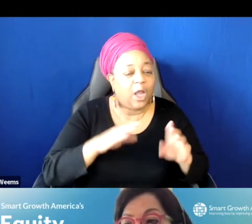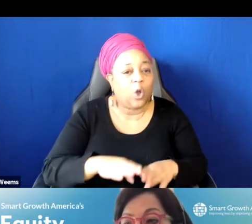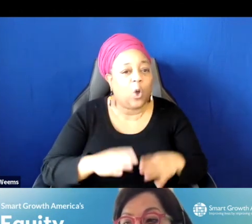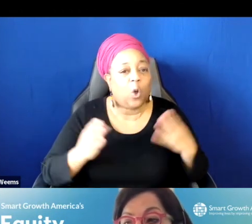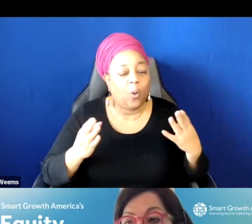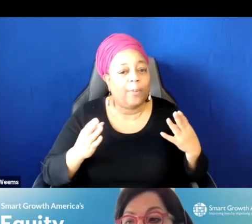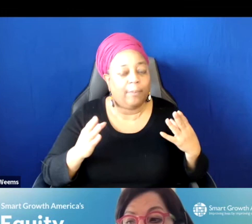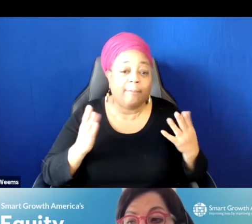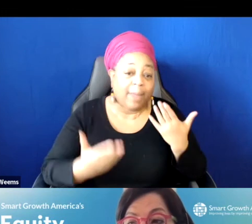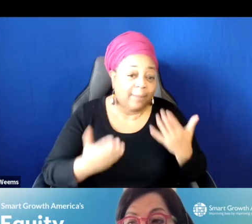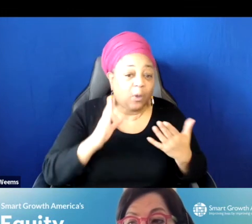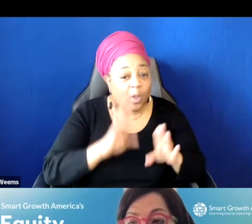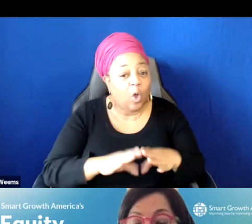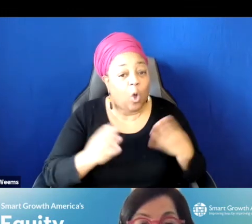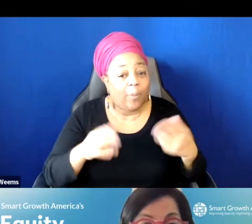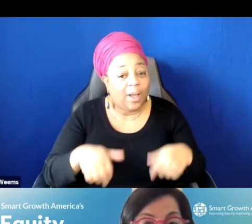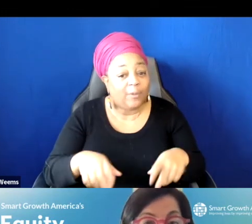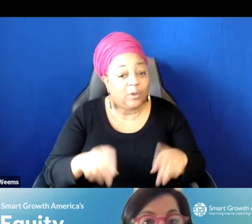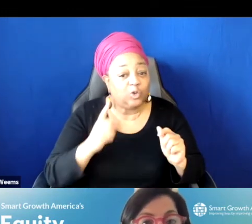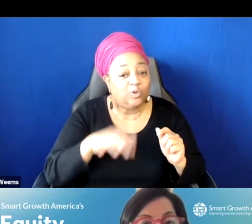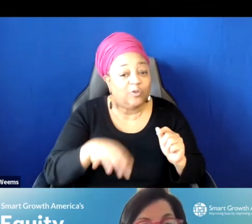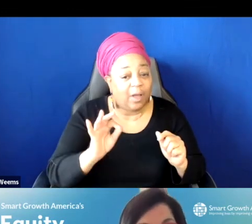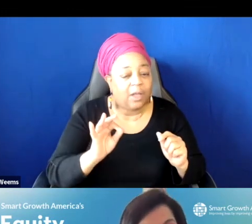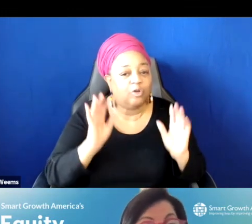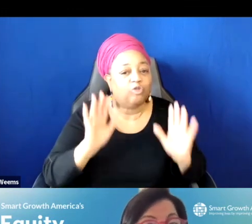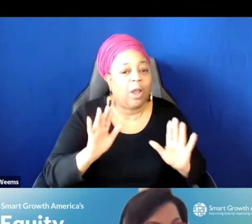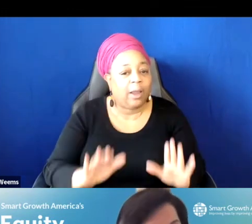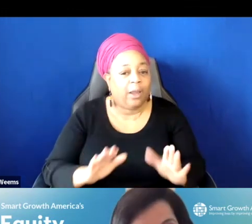an opportunity to find really great community partners as well.